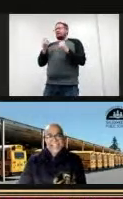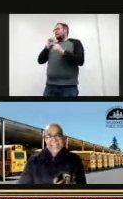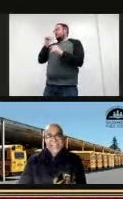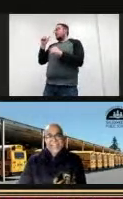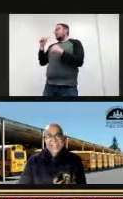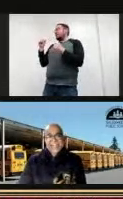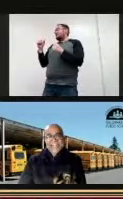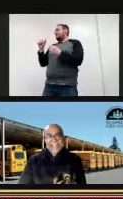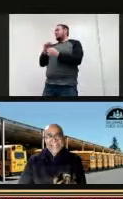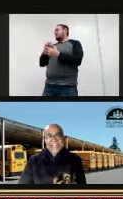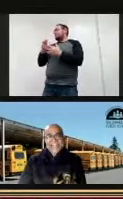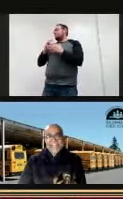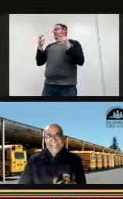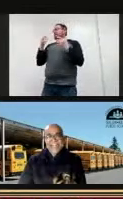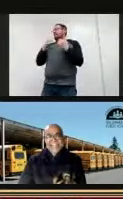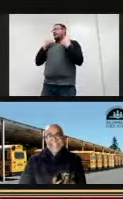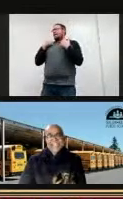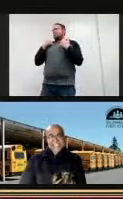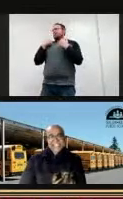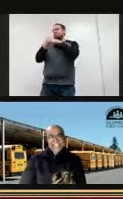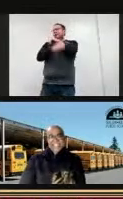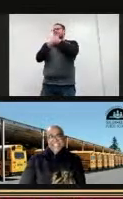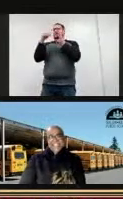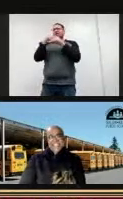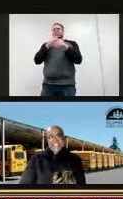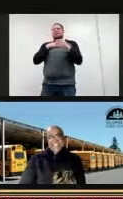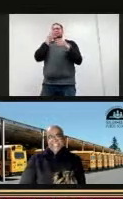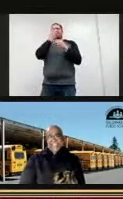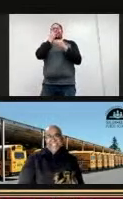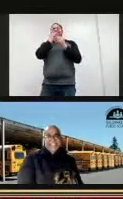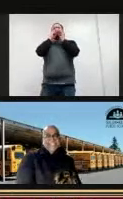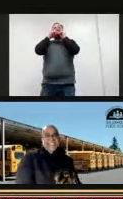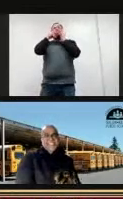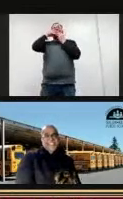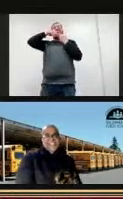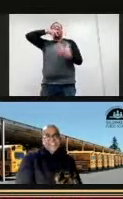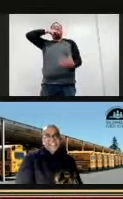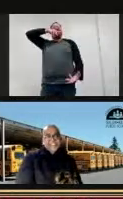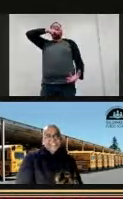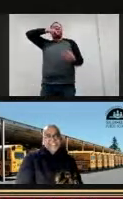Ritz crackers in my teeth right now.